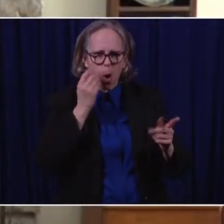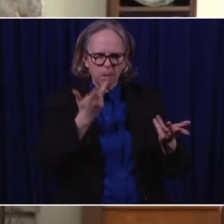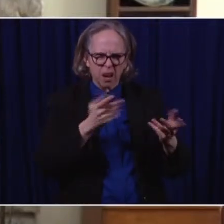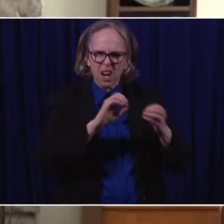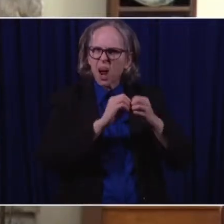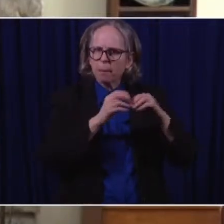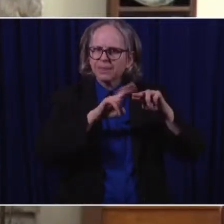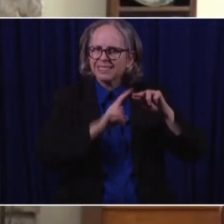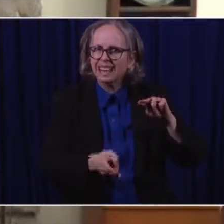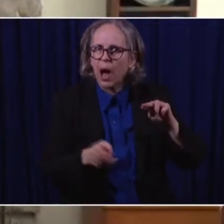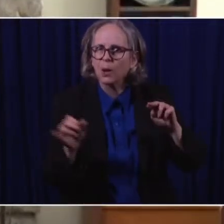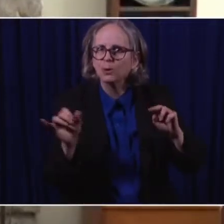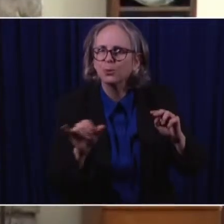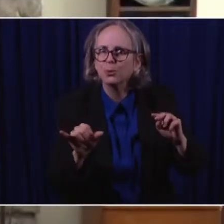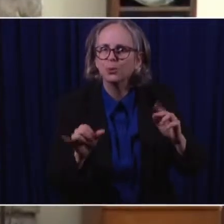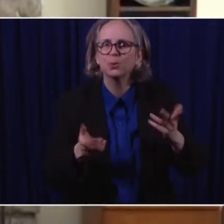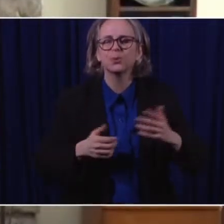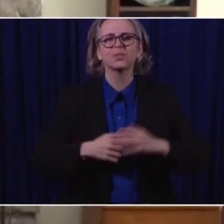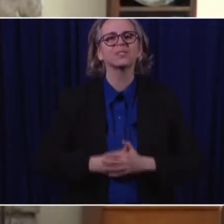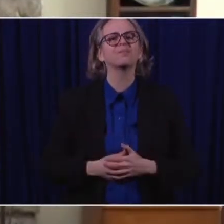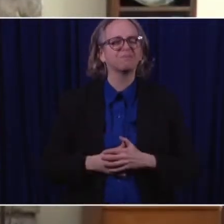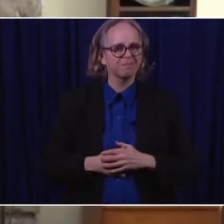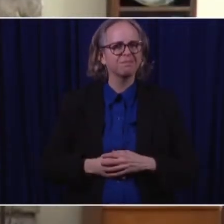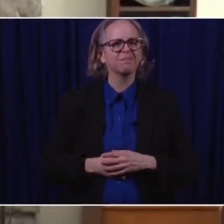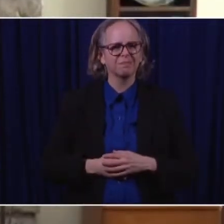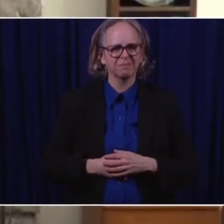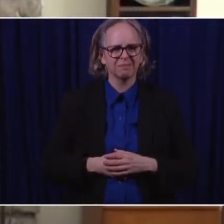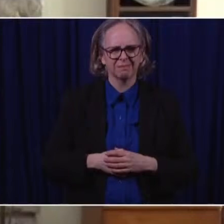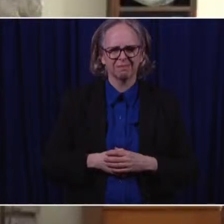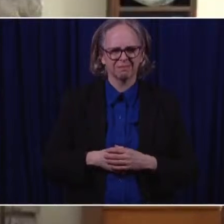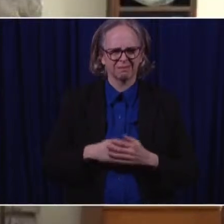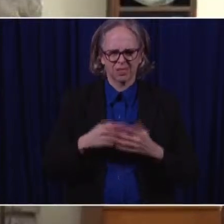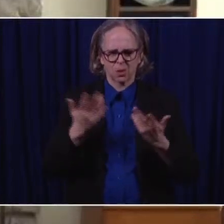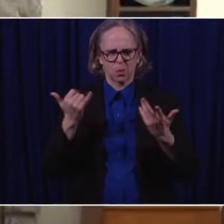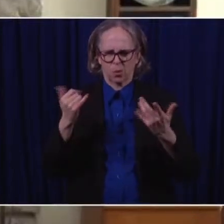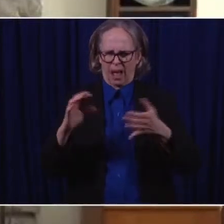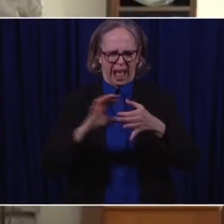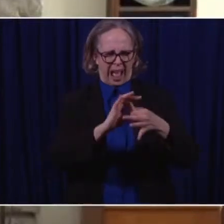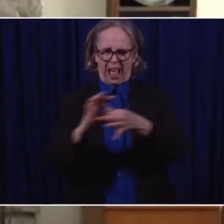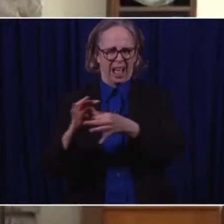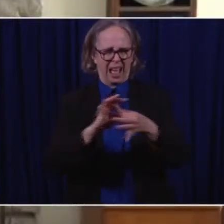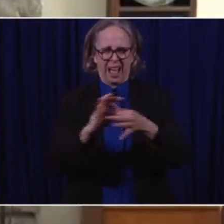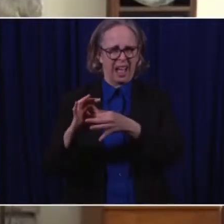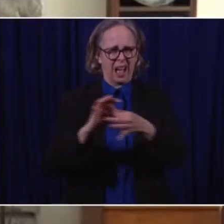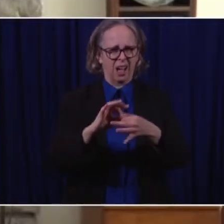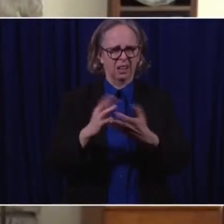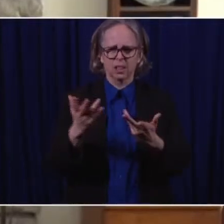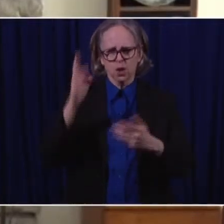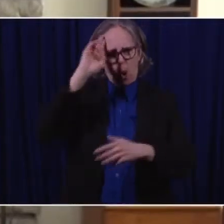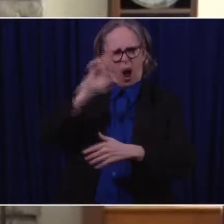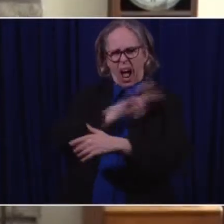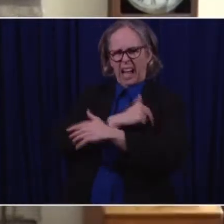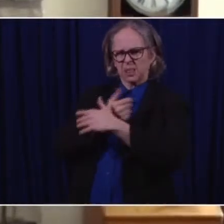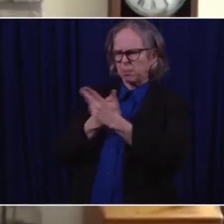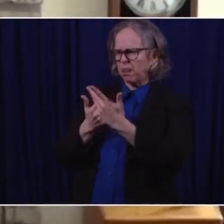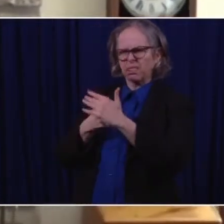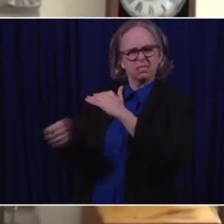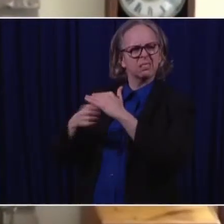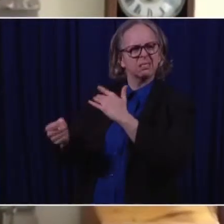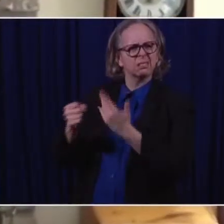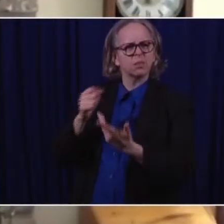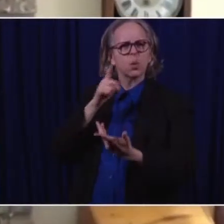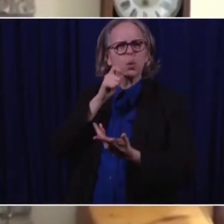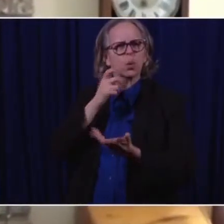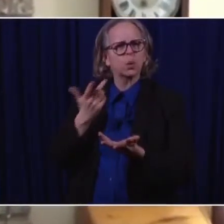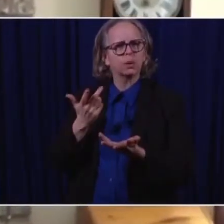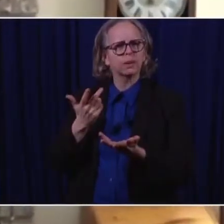nursing homes. Those are people who many times end up in the hospital. We've had over half the deaths have